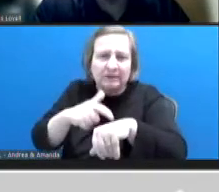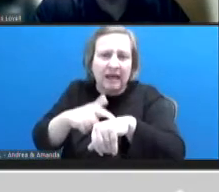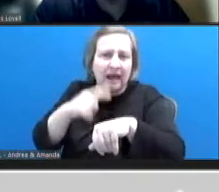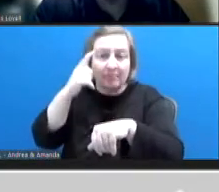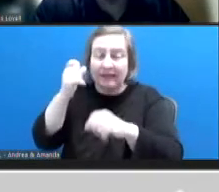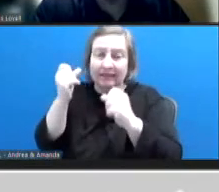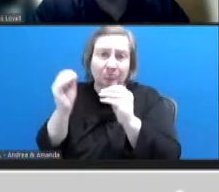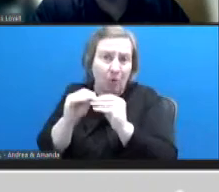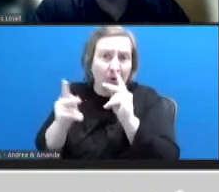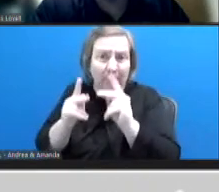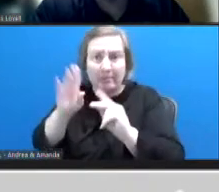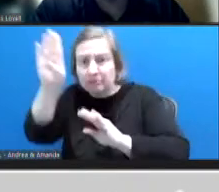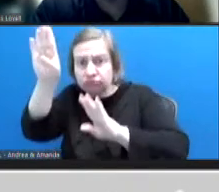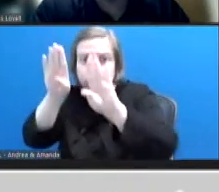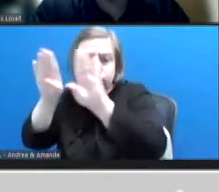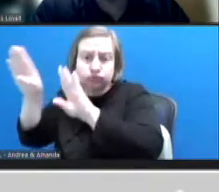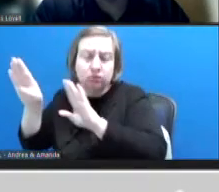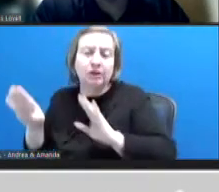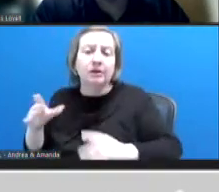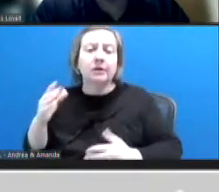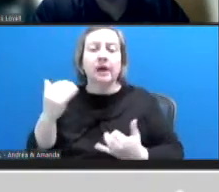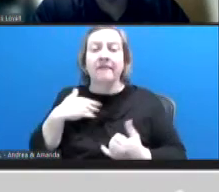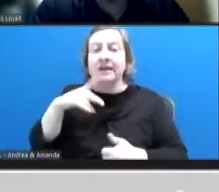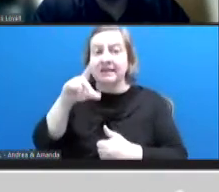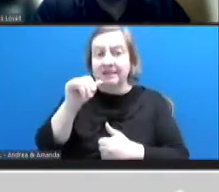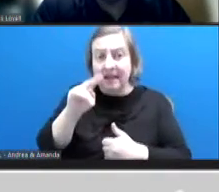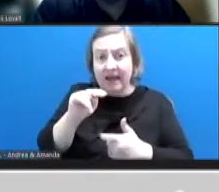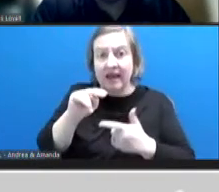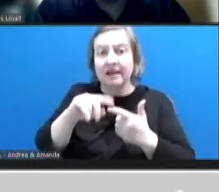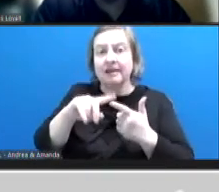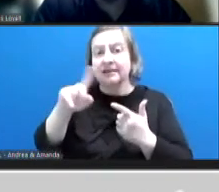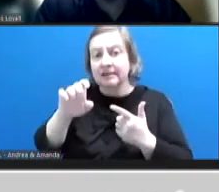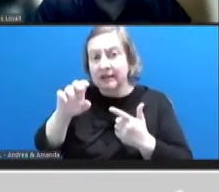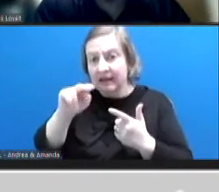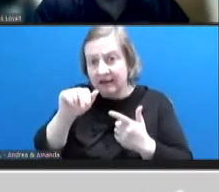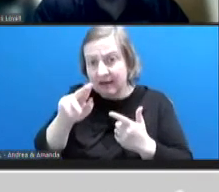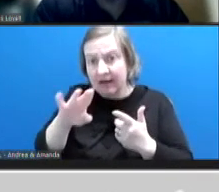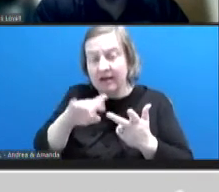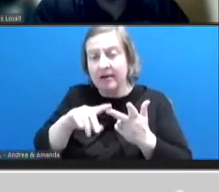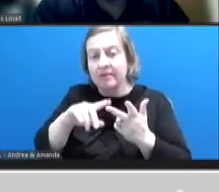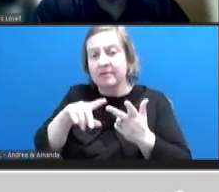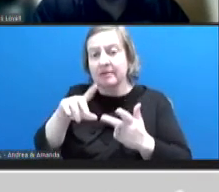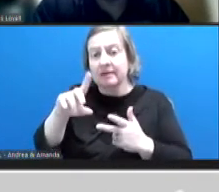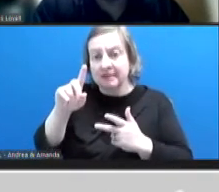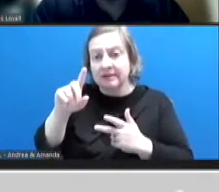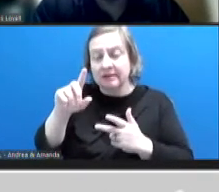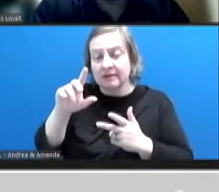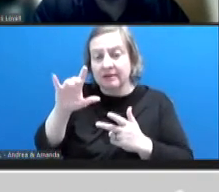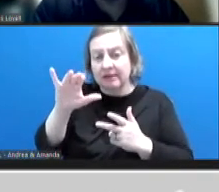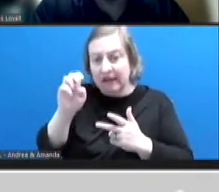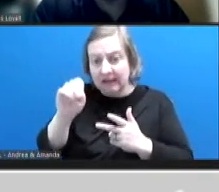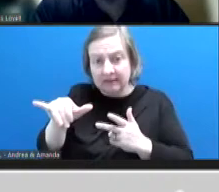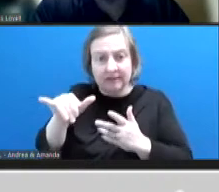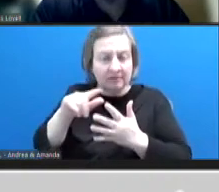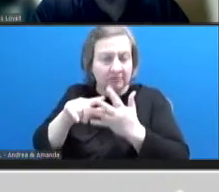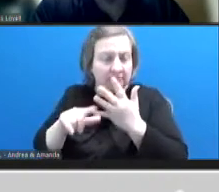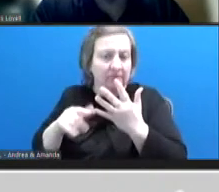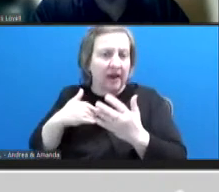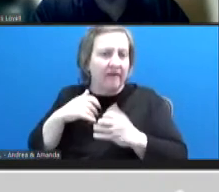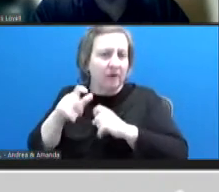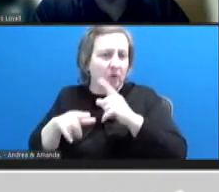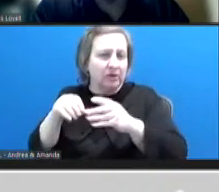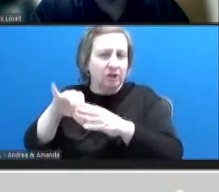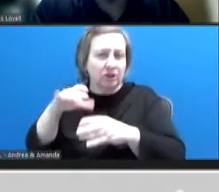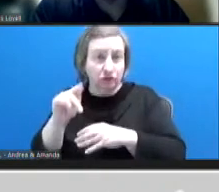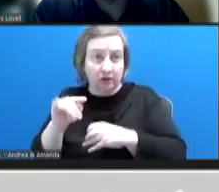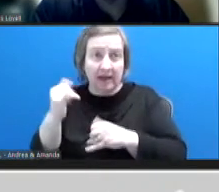we have Dan, and then Zainab, then Jonathan, then Casey. And I have a question in the chat, some things in the chat as